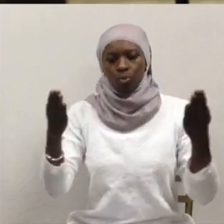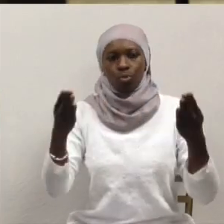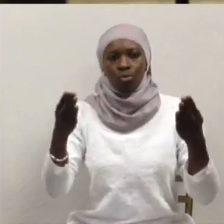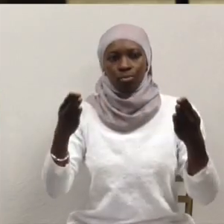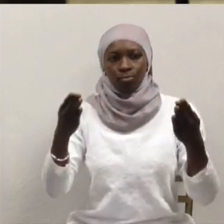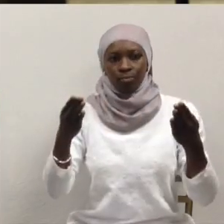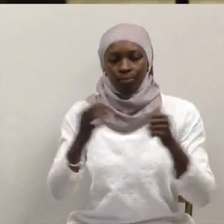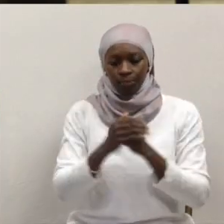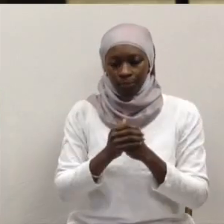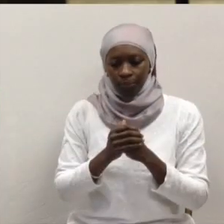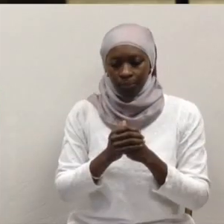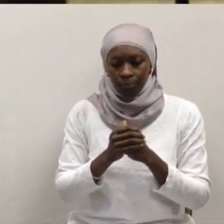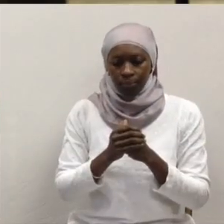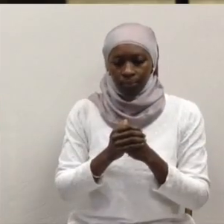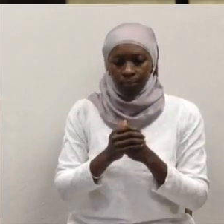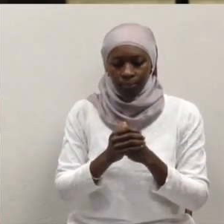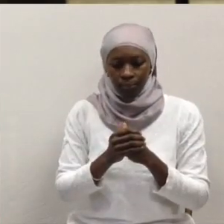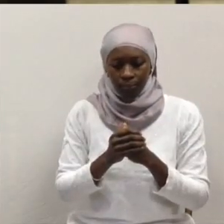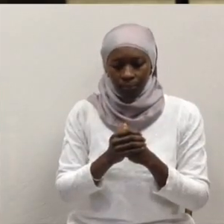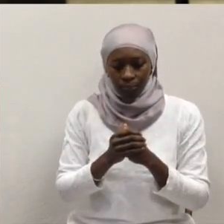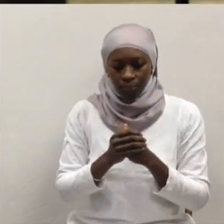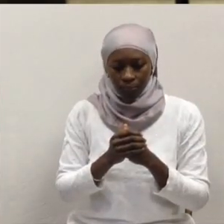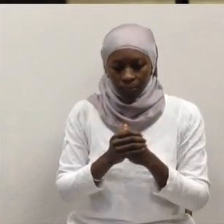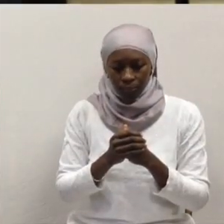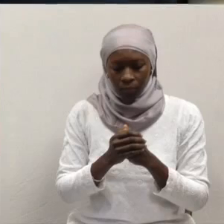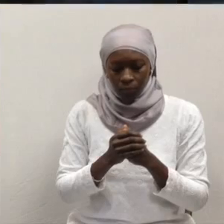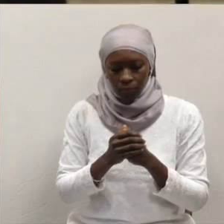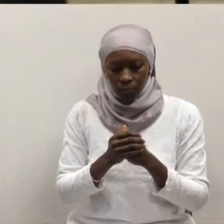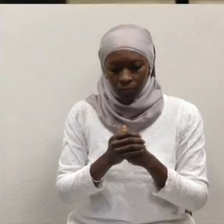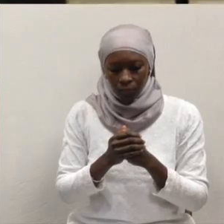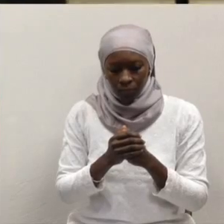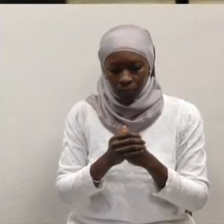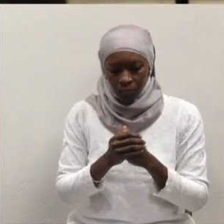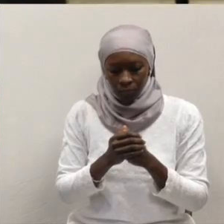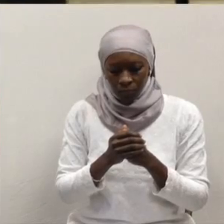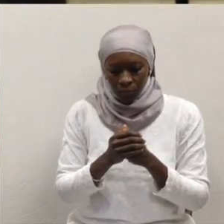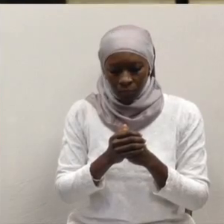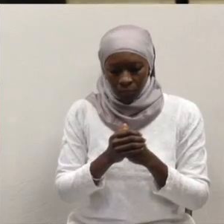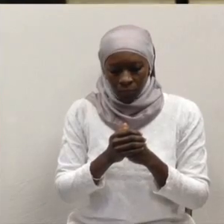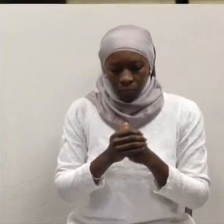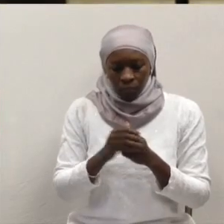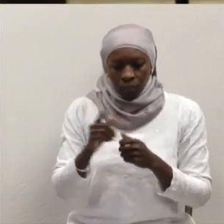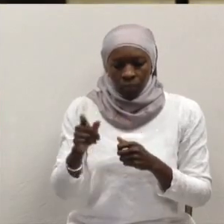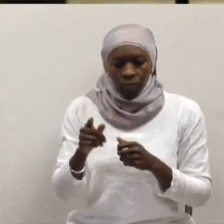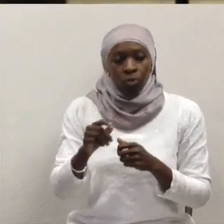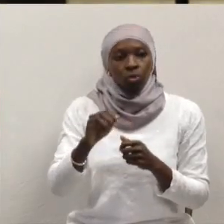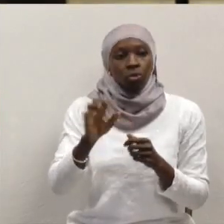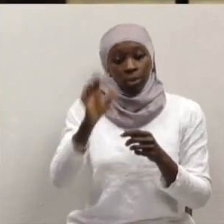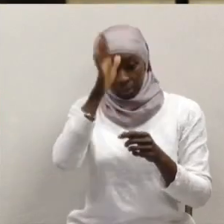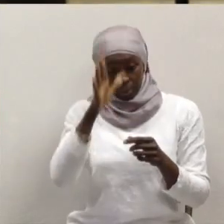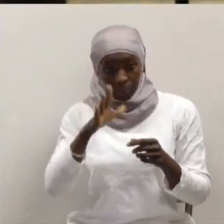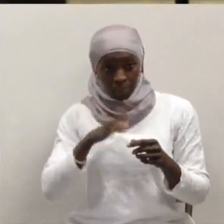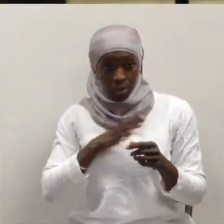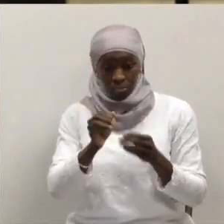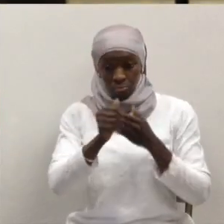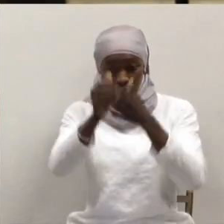delegate representative of the pagans, Suhail ibn Amr. Suhail ibn Amr, as a leader in